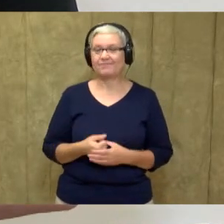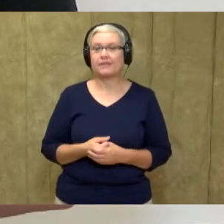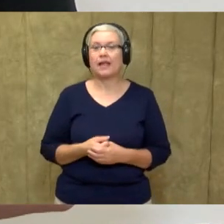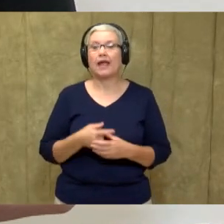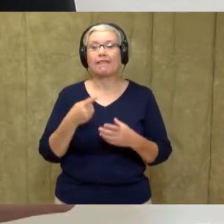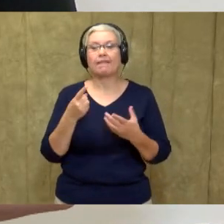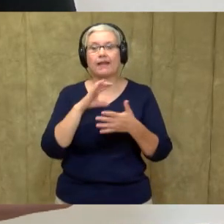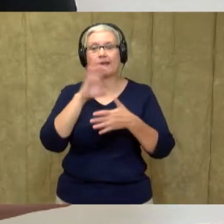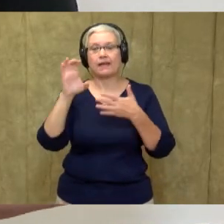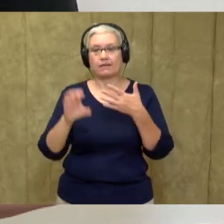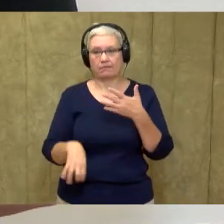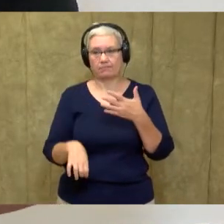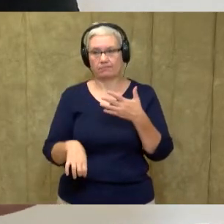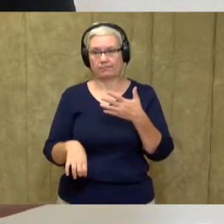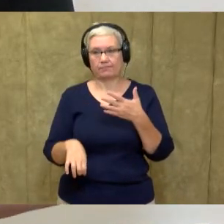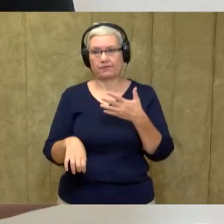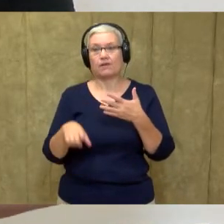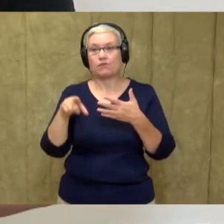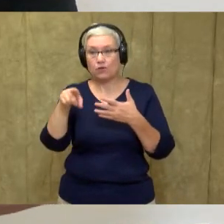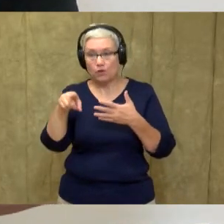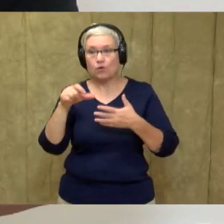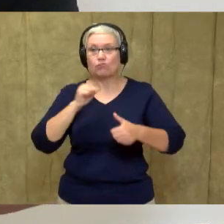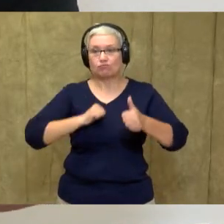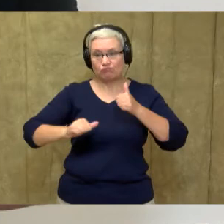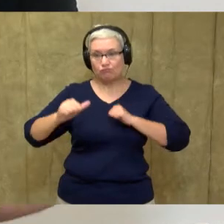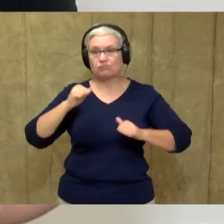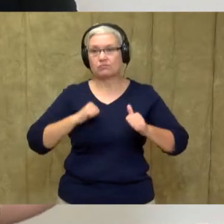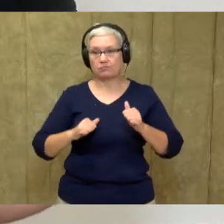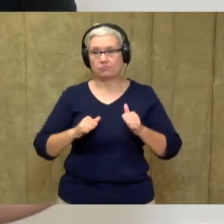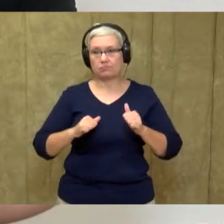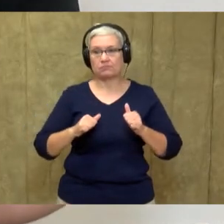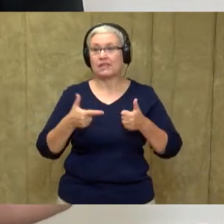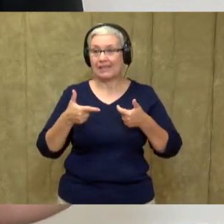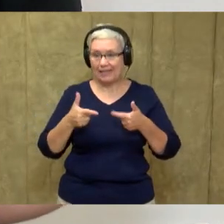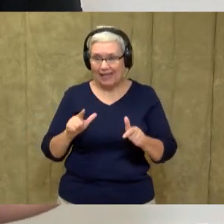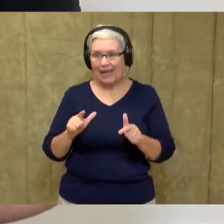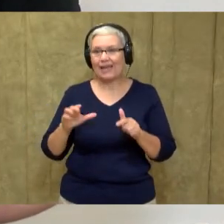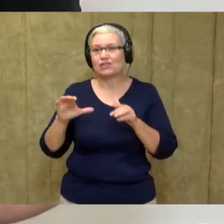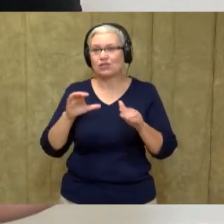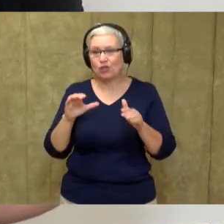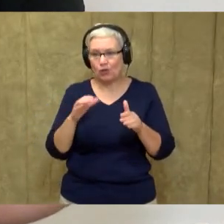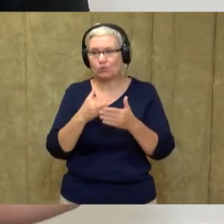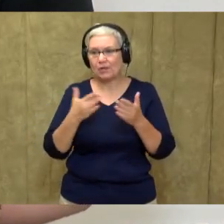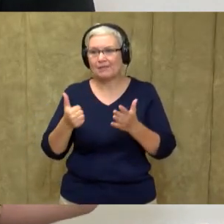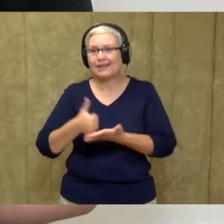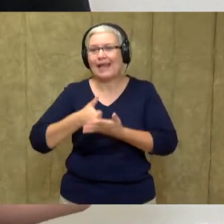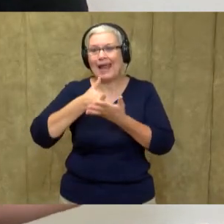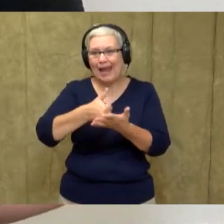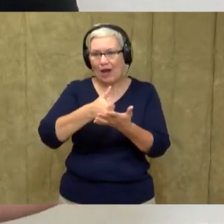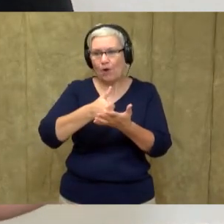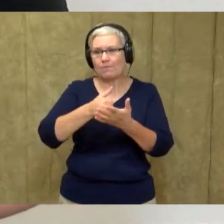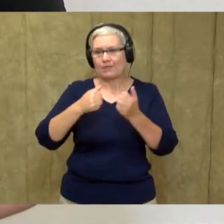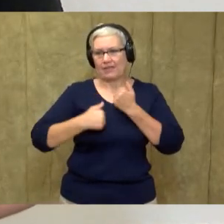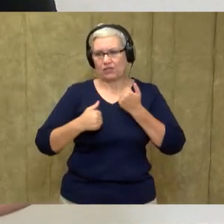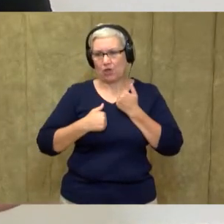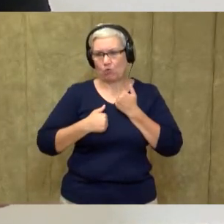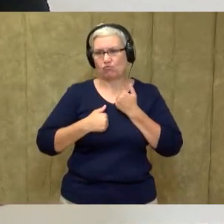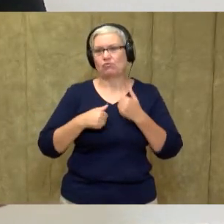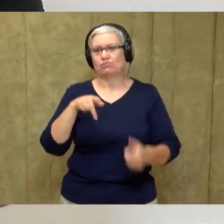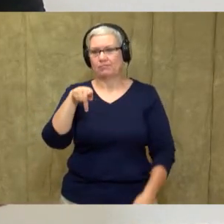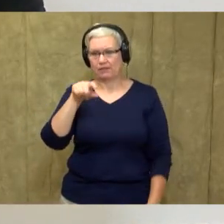concludes with that call to action. Let's do something about it. Be aware. Know that it's in your